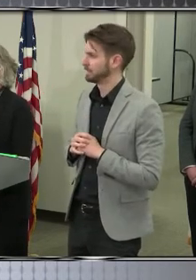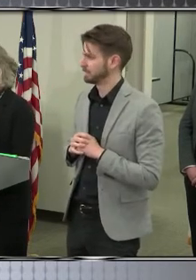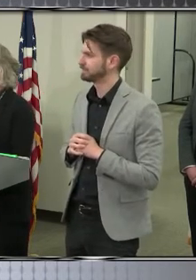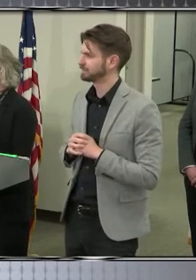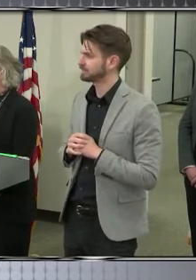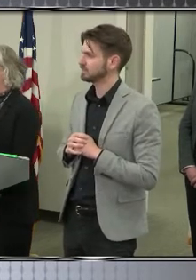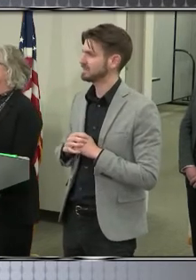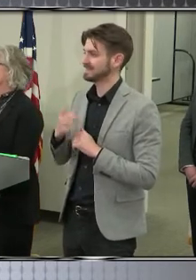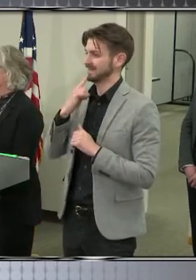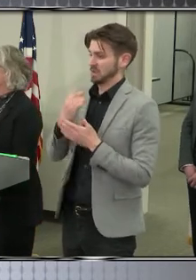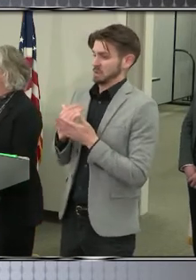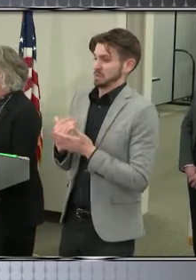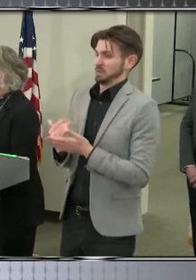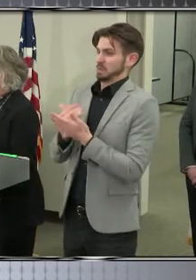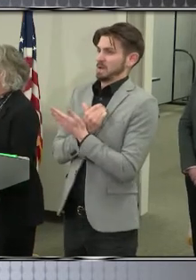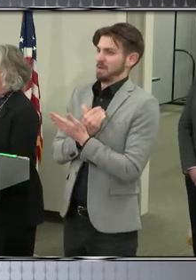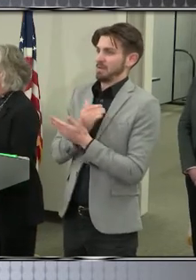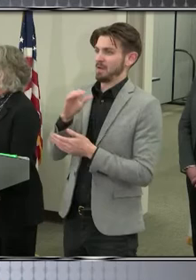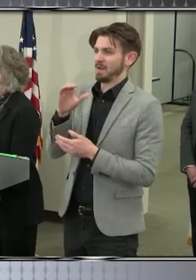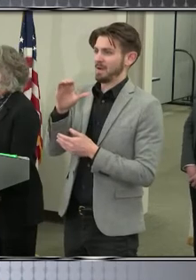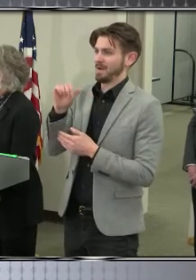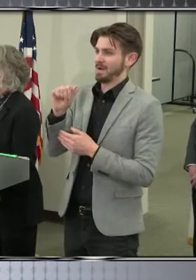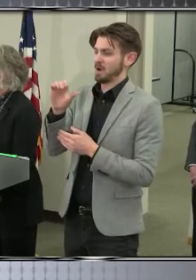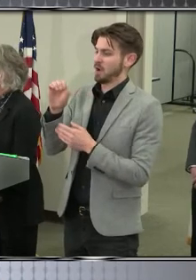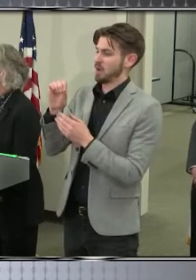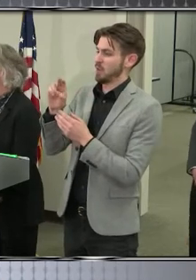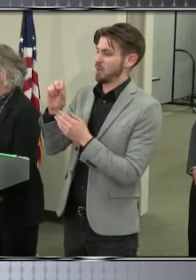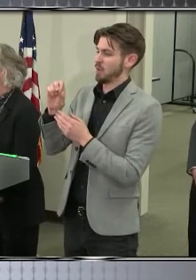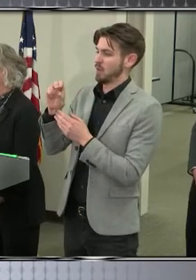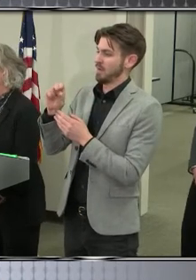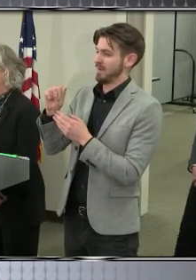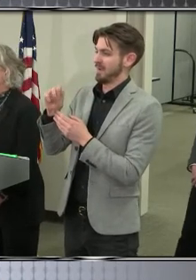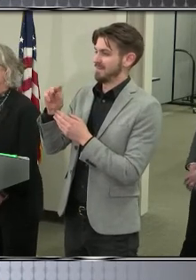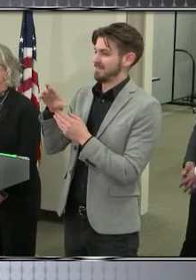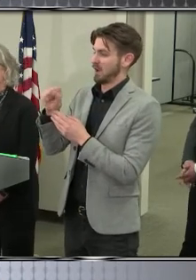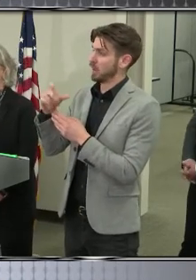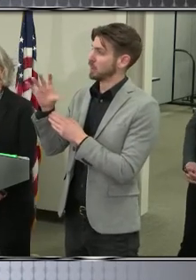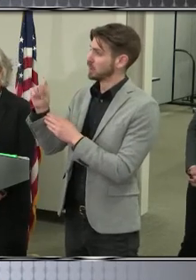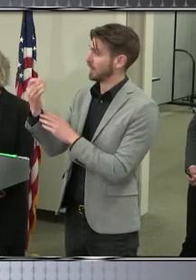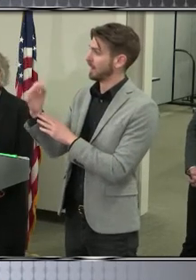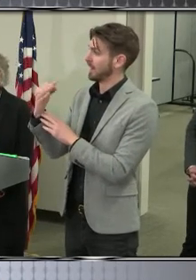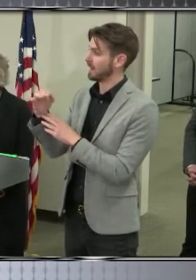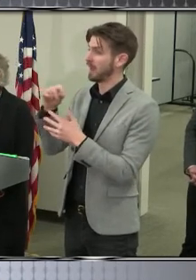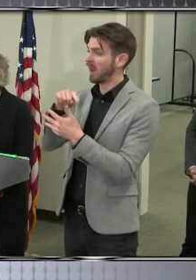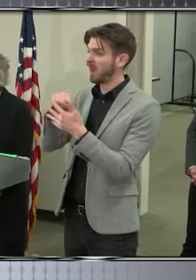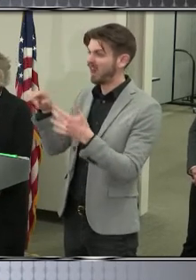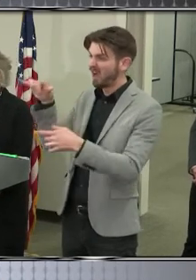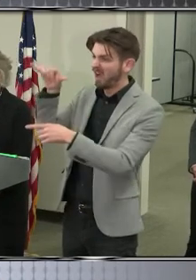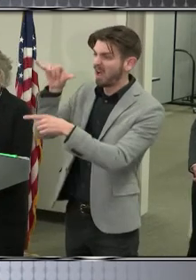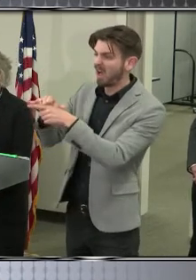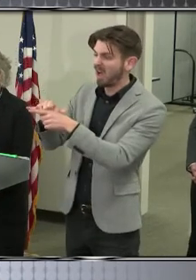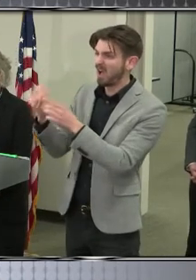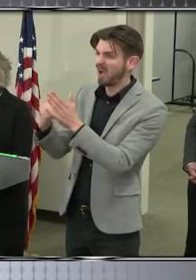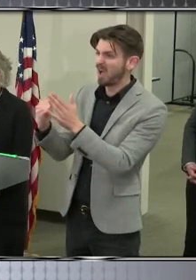novel coronavirus 2019, it has been shortened to COVID-19. And that is how we have come to that